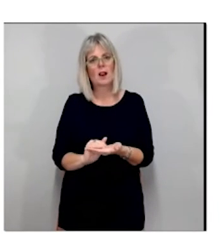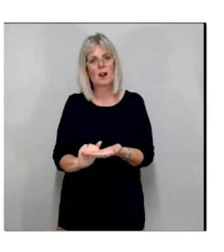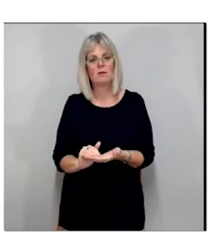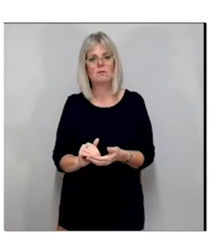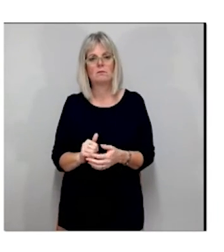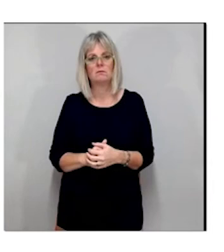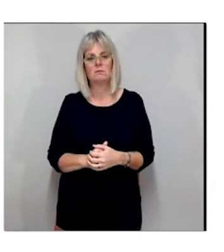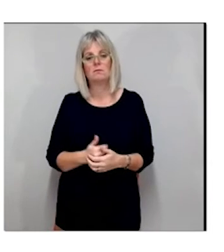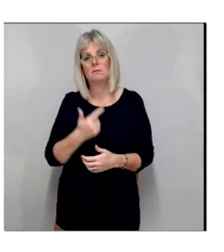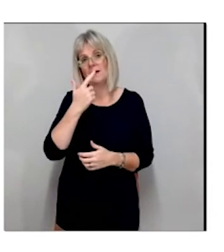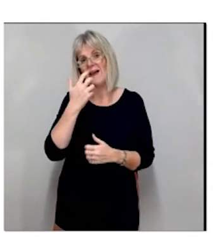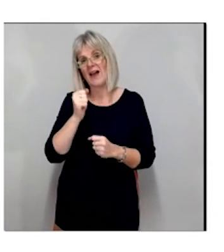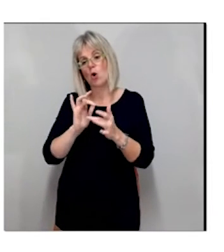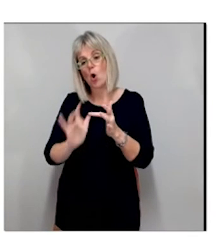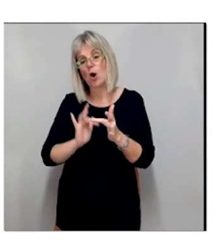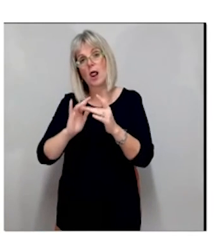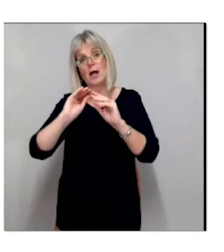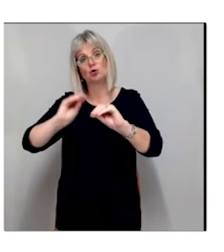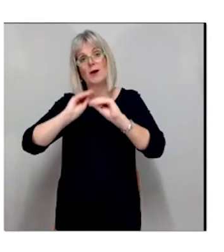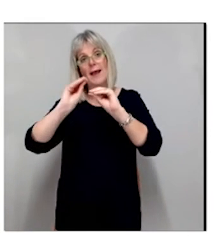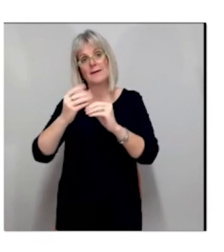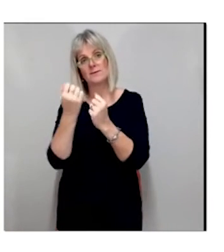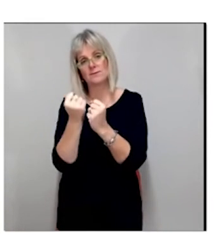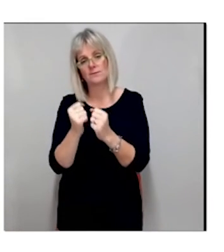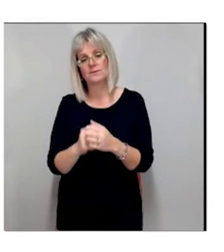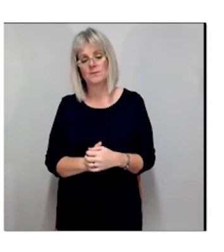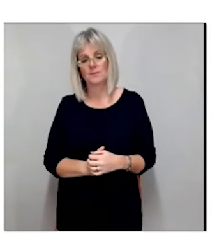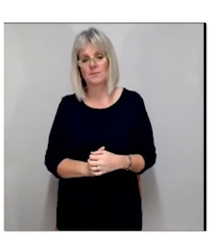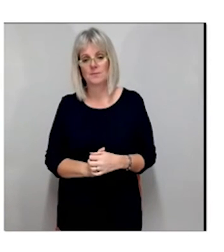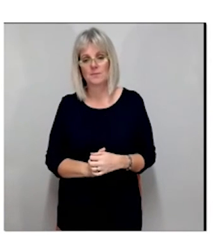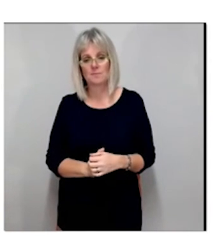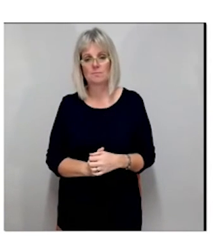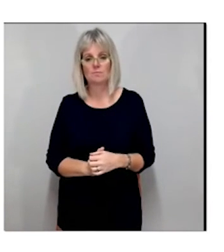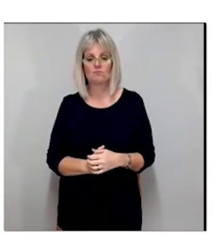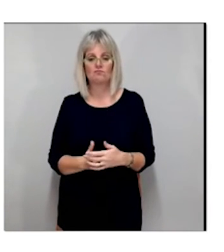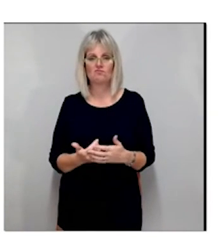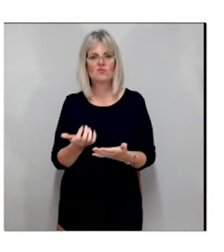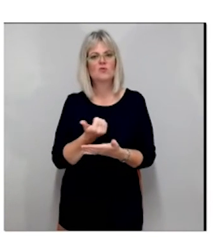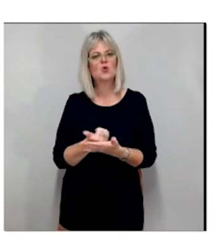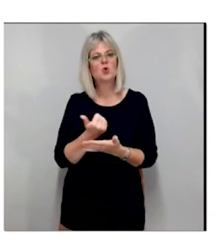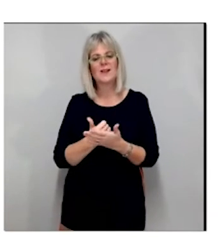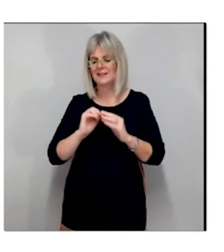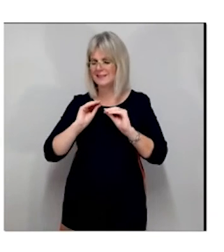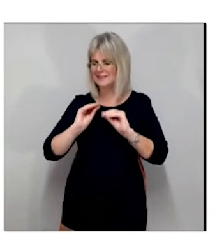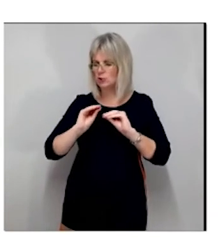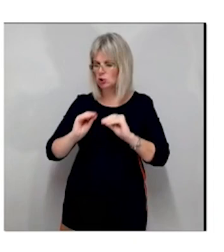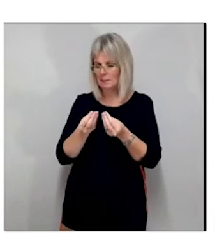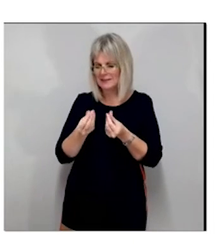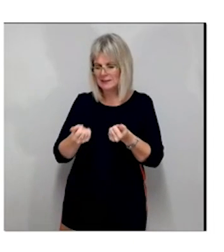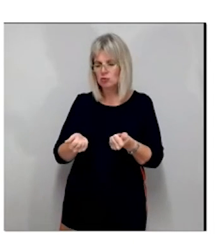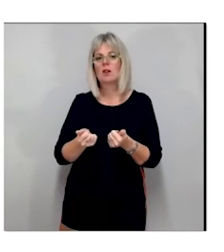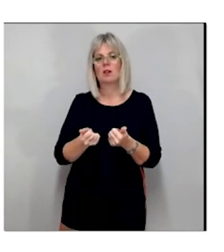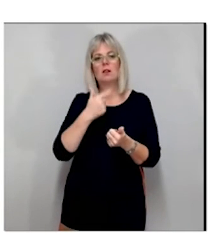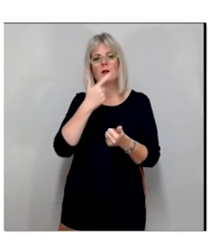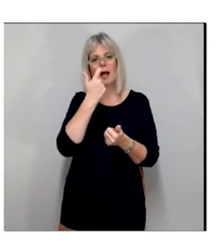an extremely welcome innovation. More learning and teaching materials will also be enhanced, thus